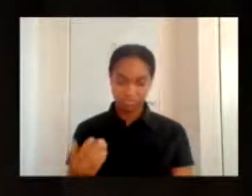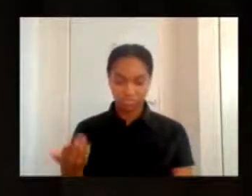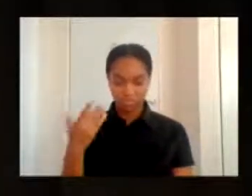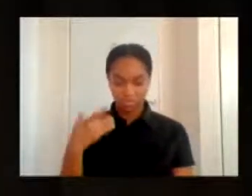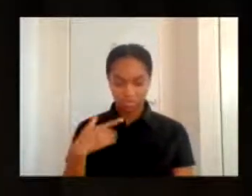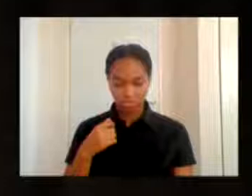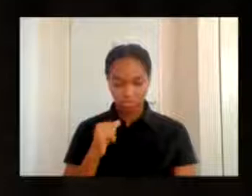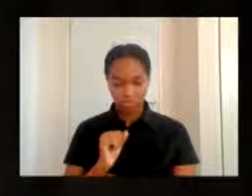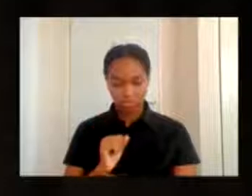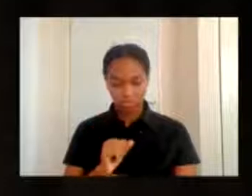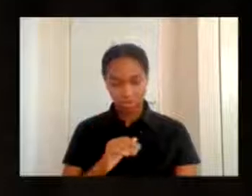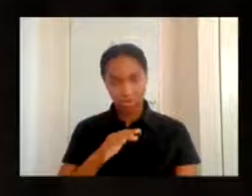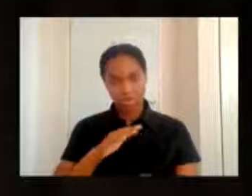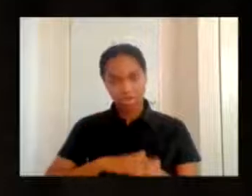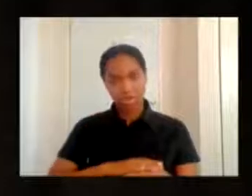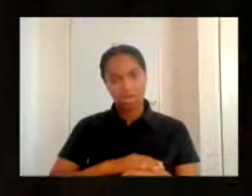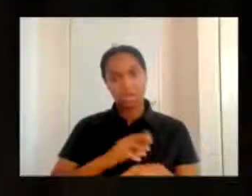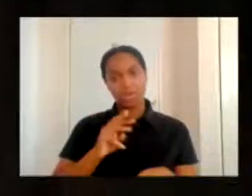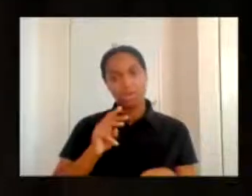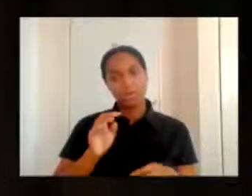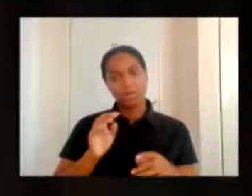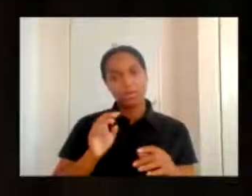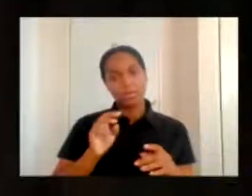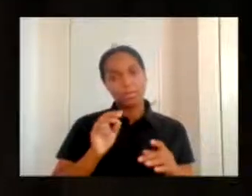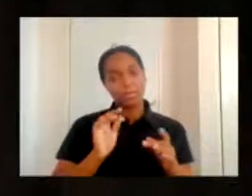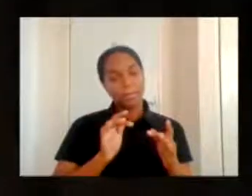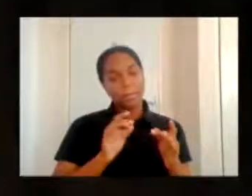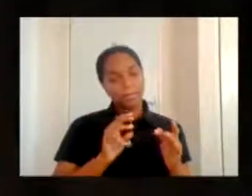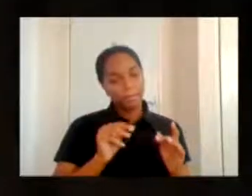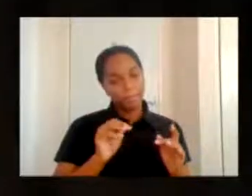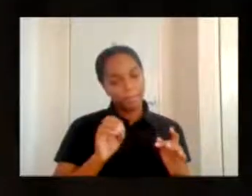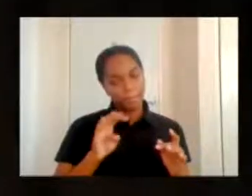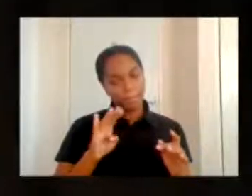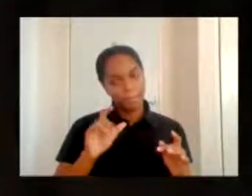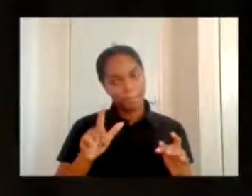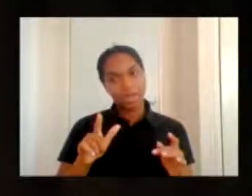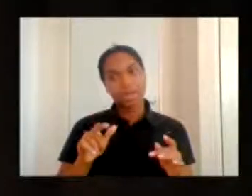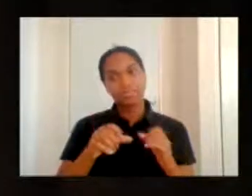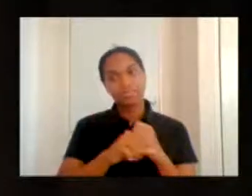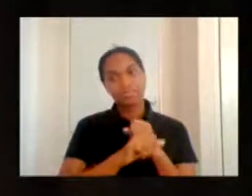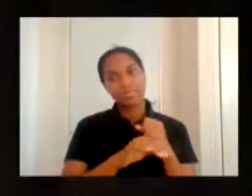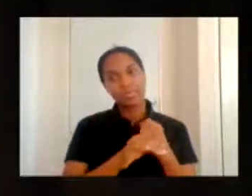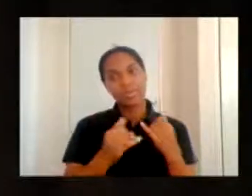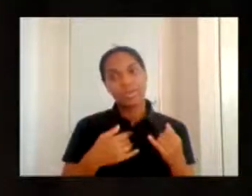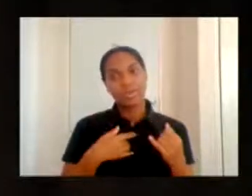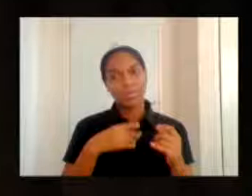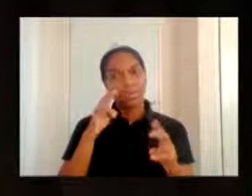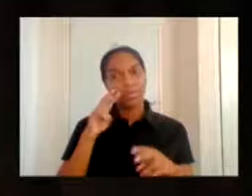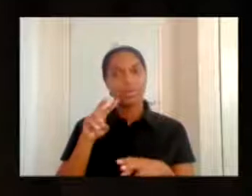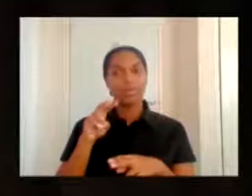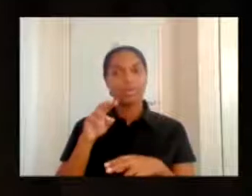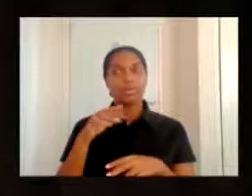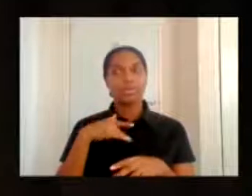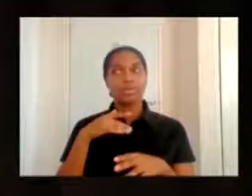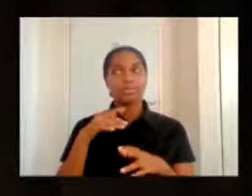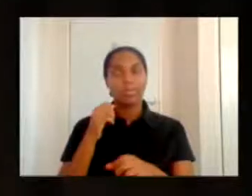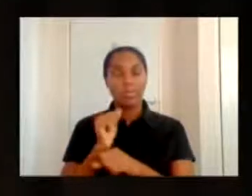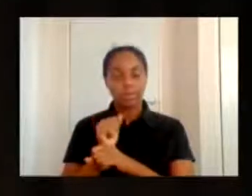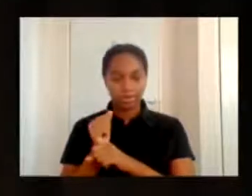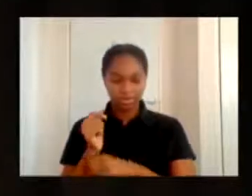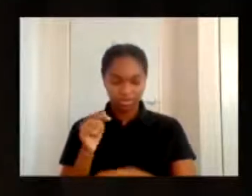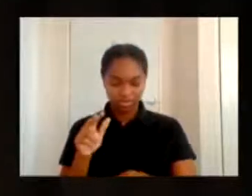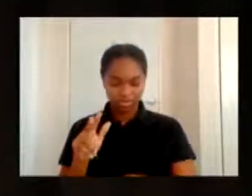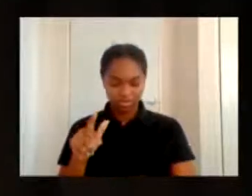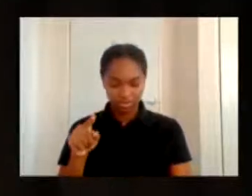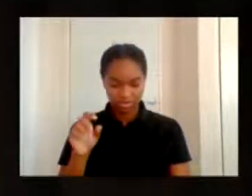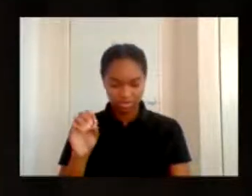mobile broadcasting, but for the past 7 years, we've been working on 3.0. And we thought it made sense